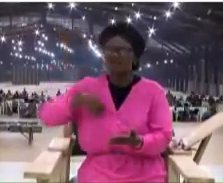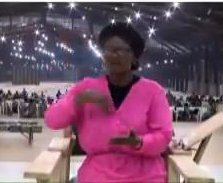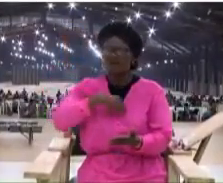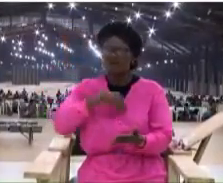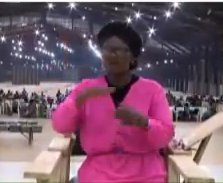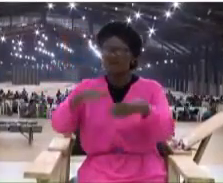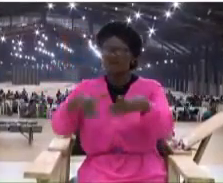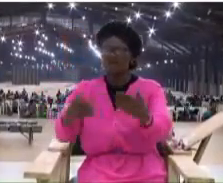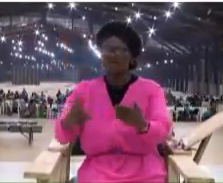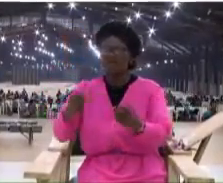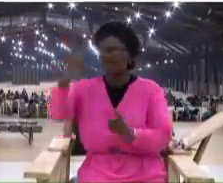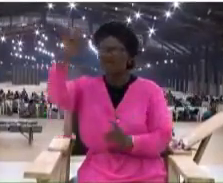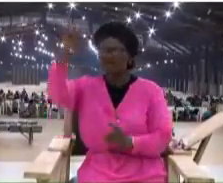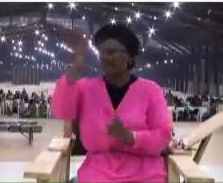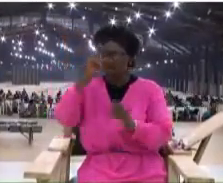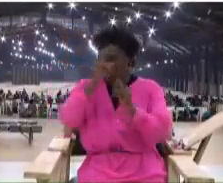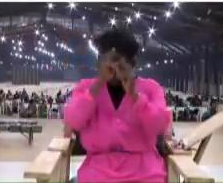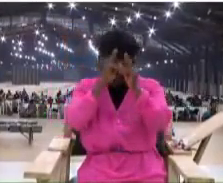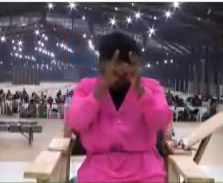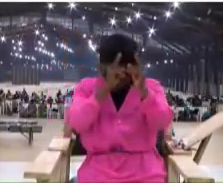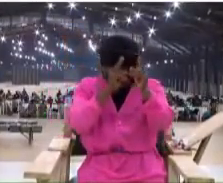We give you